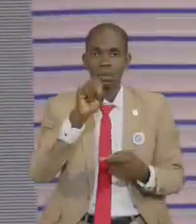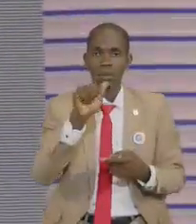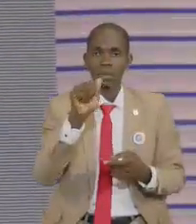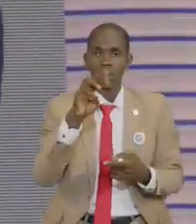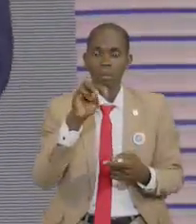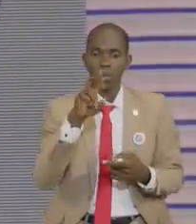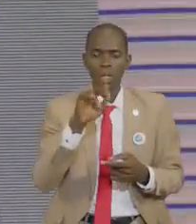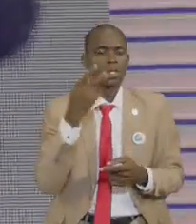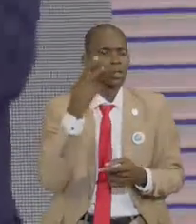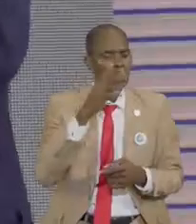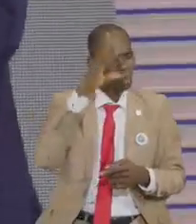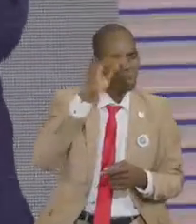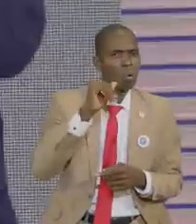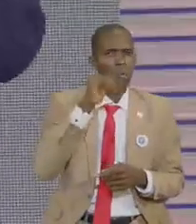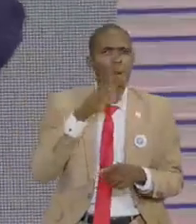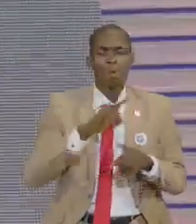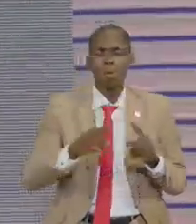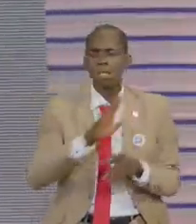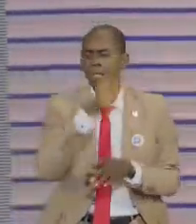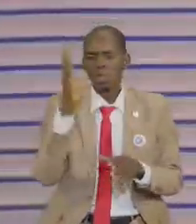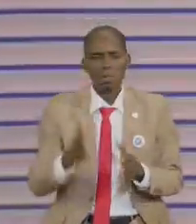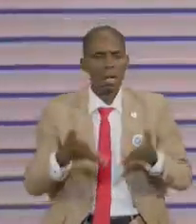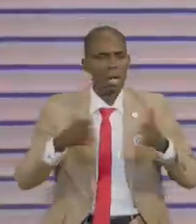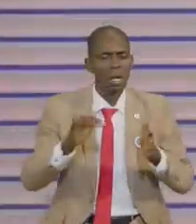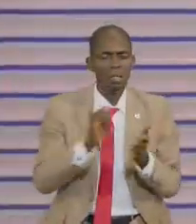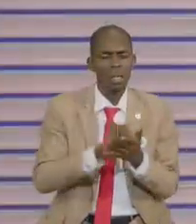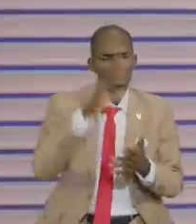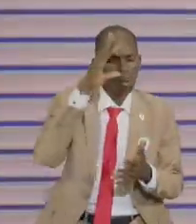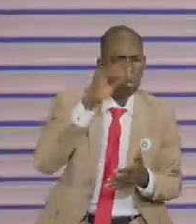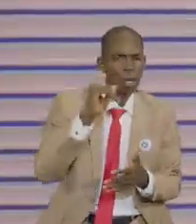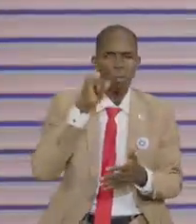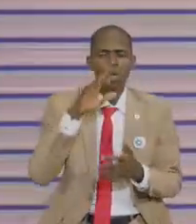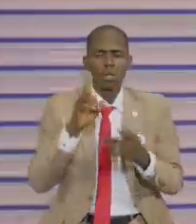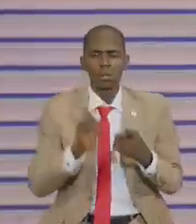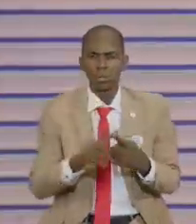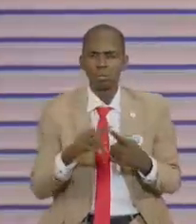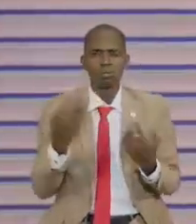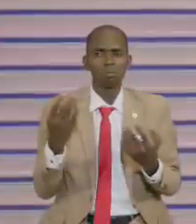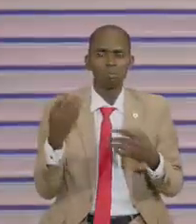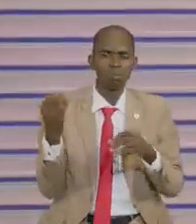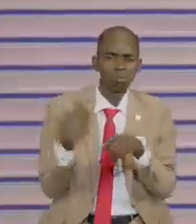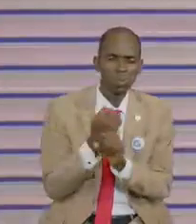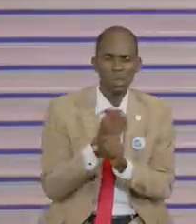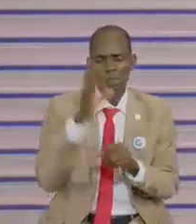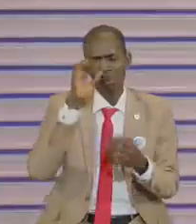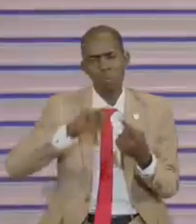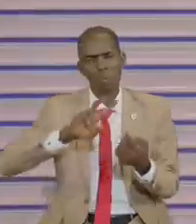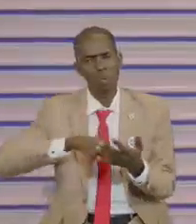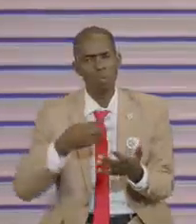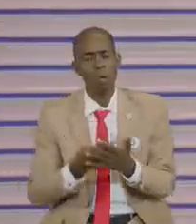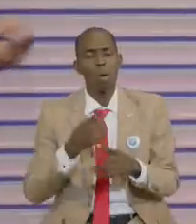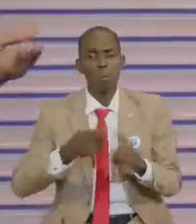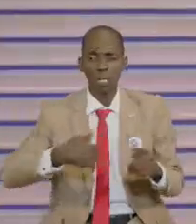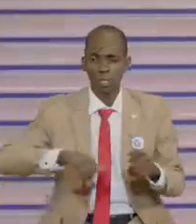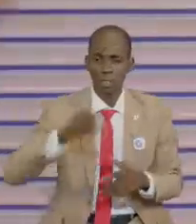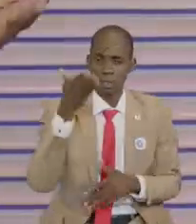take his mind away, they didn't take his head away. He still preached the word of Christ unto